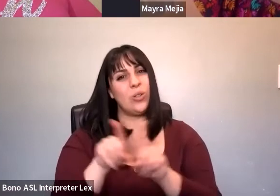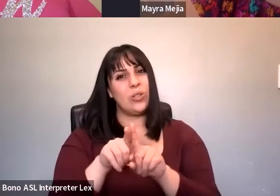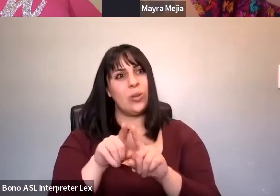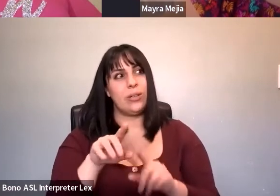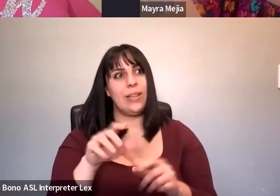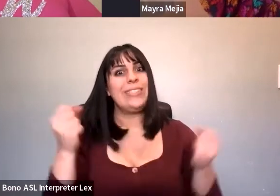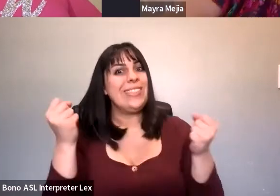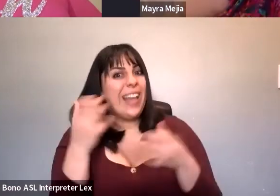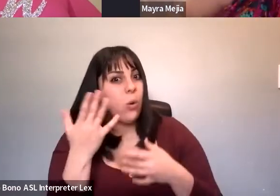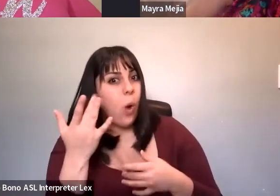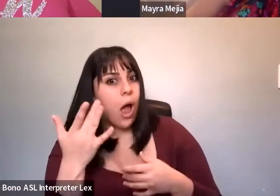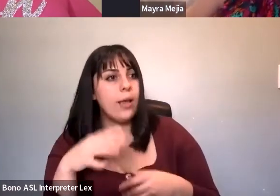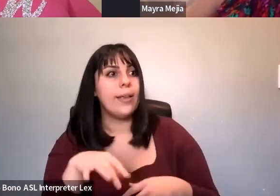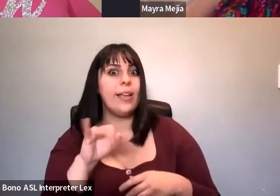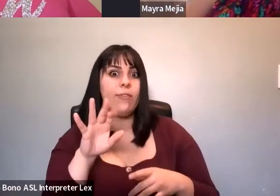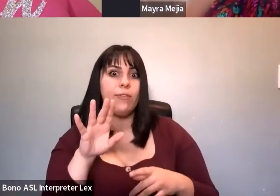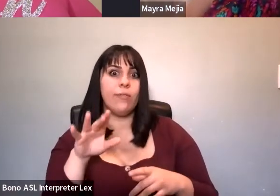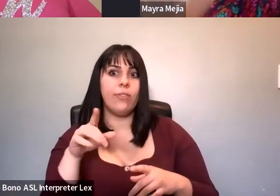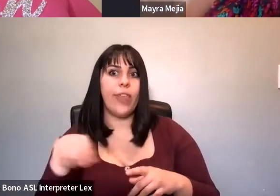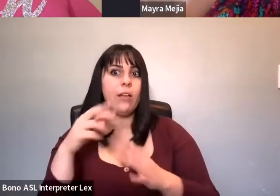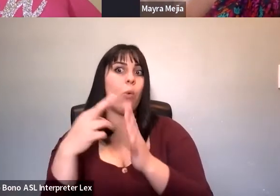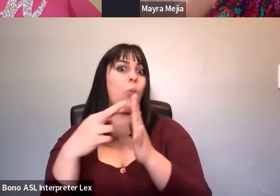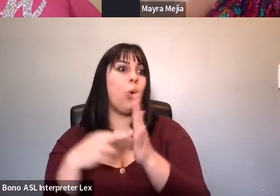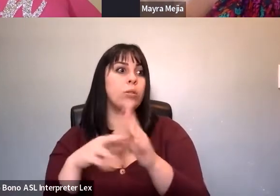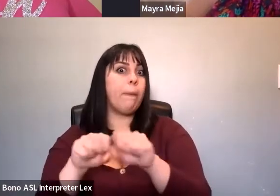they cut it. And it's just, I don't know.